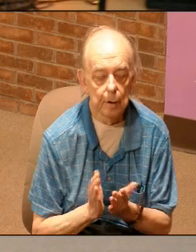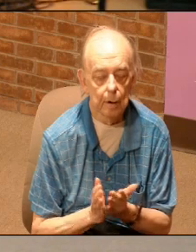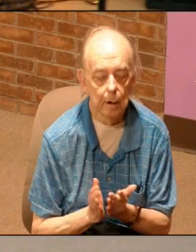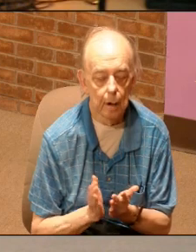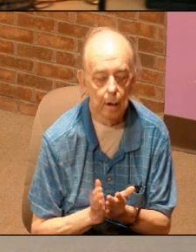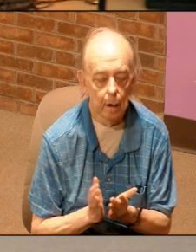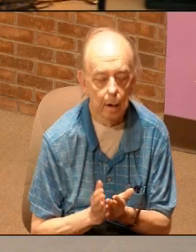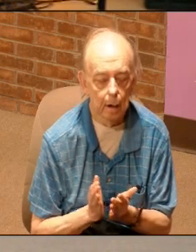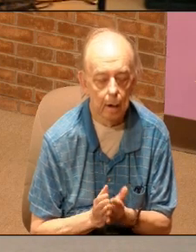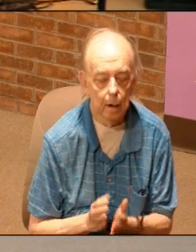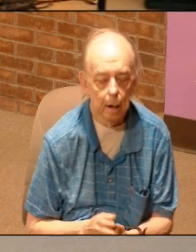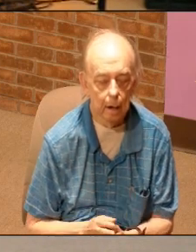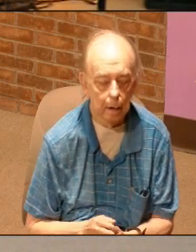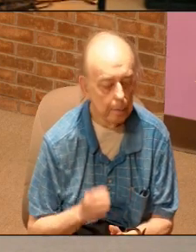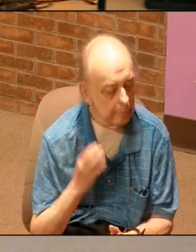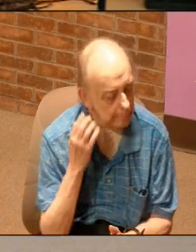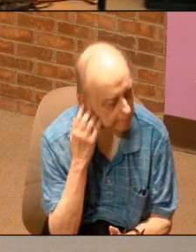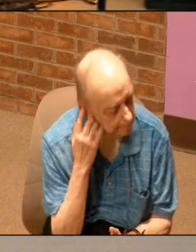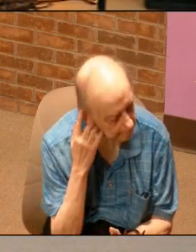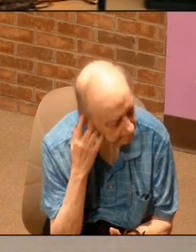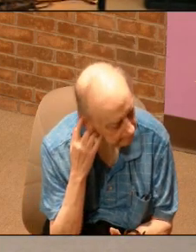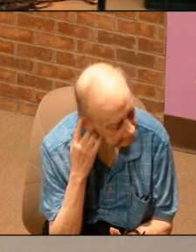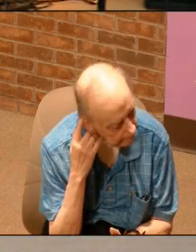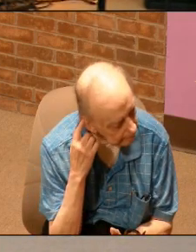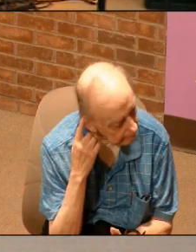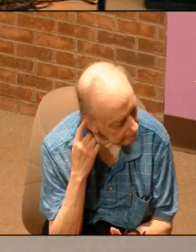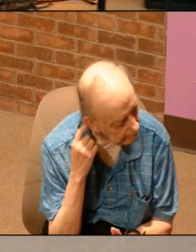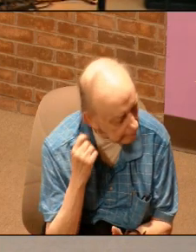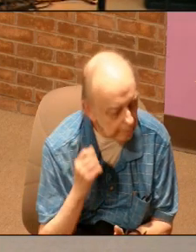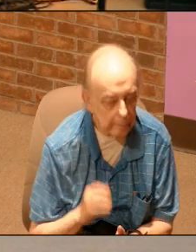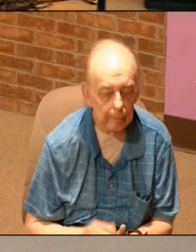A compliment journal.